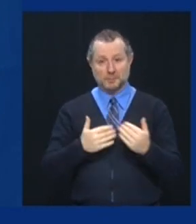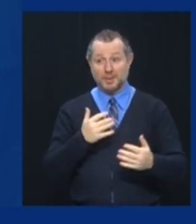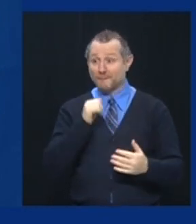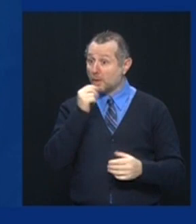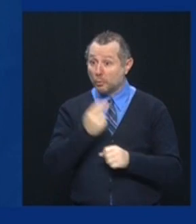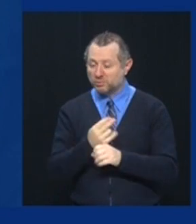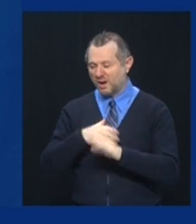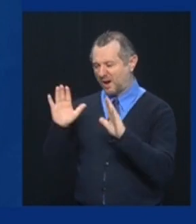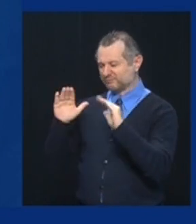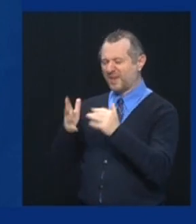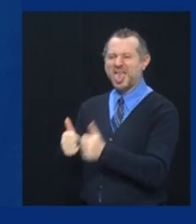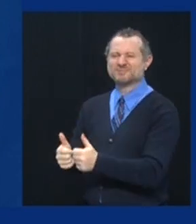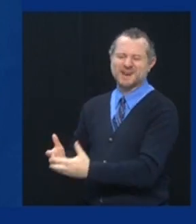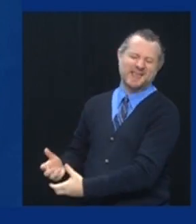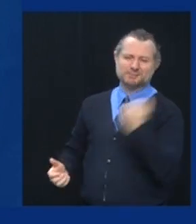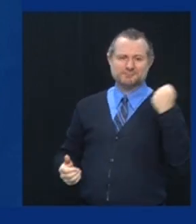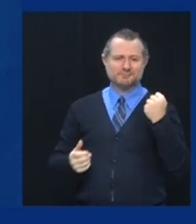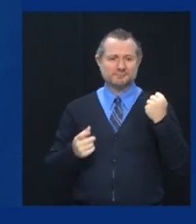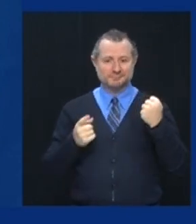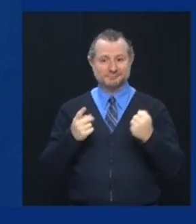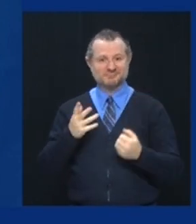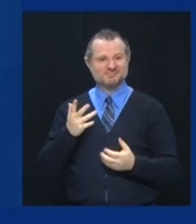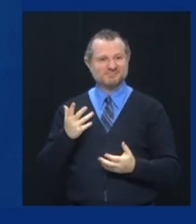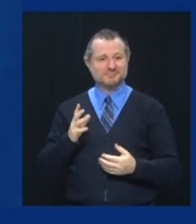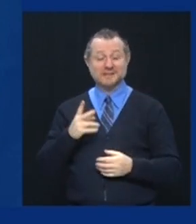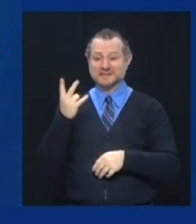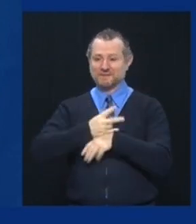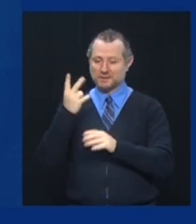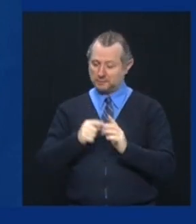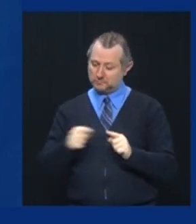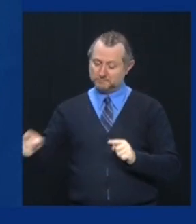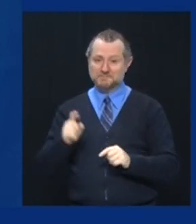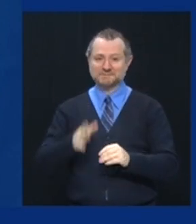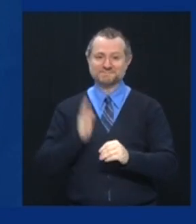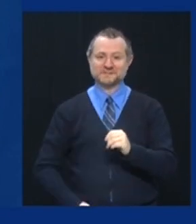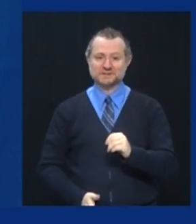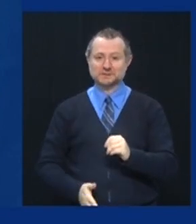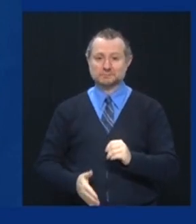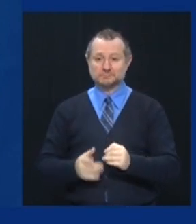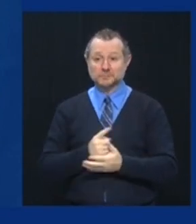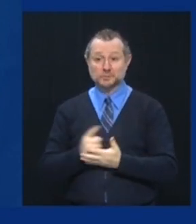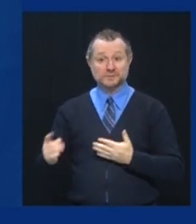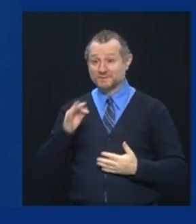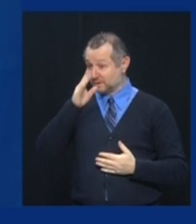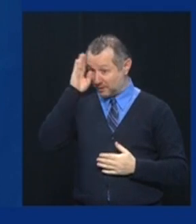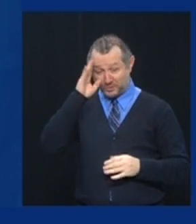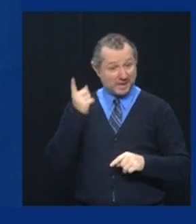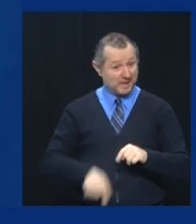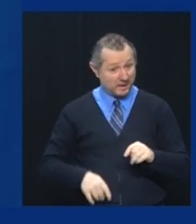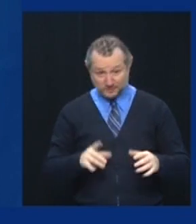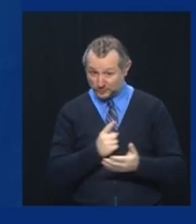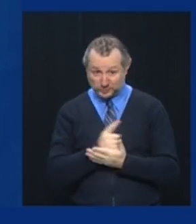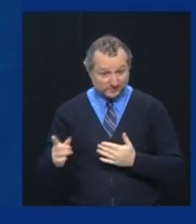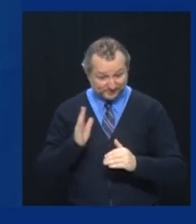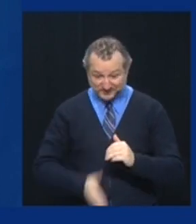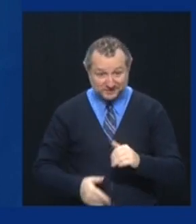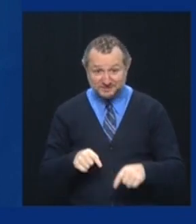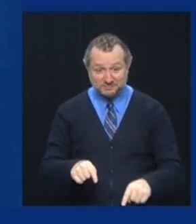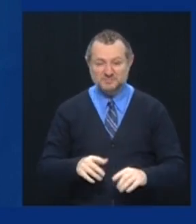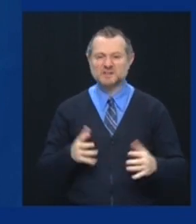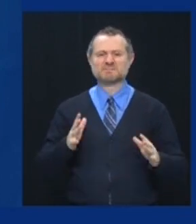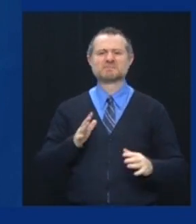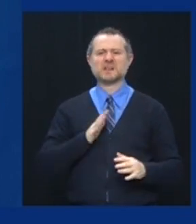a hospital is not competent and can't do this, we'll use another